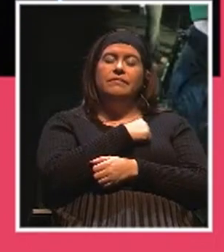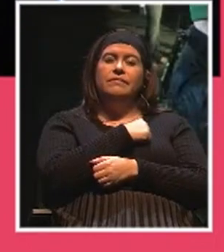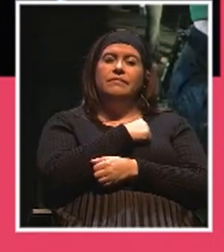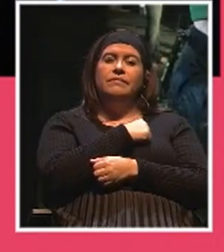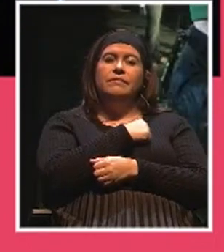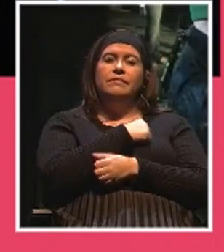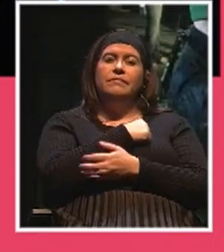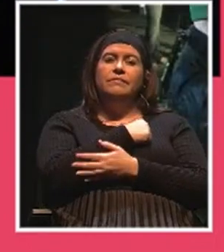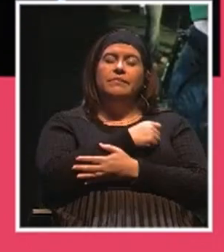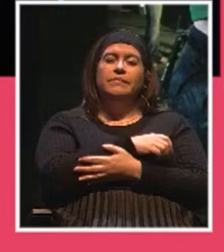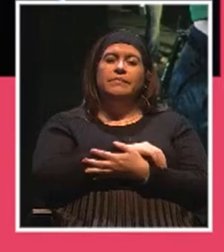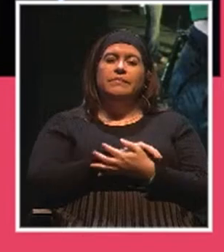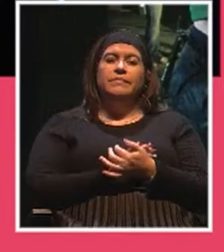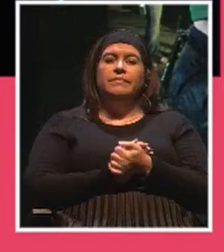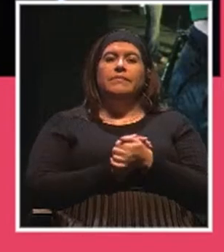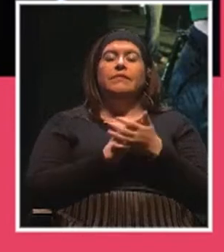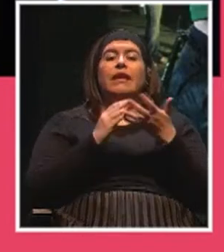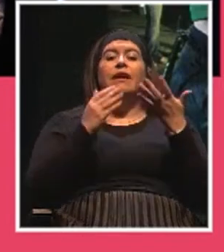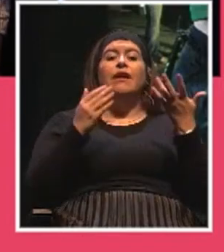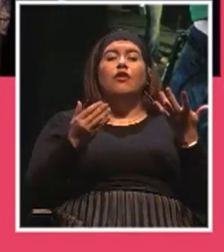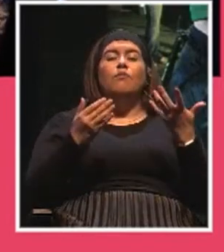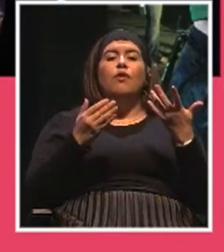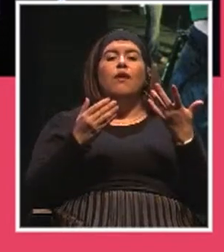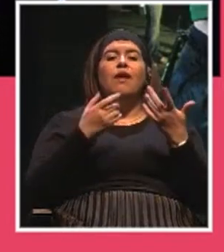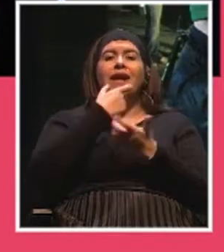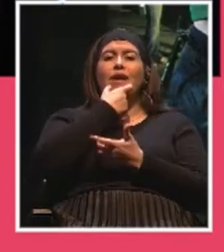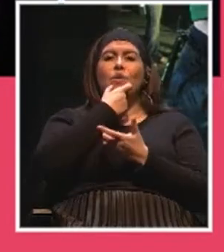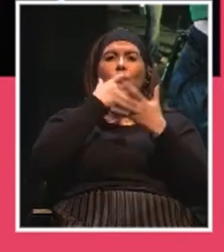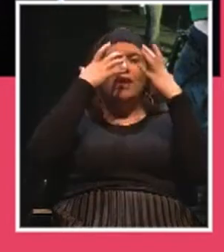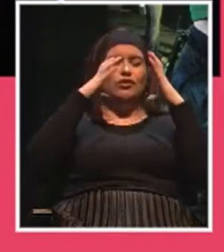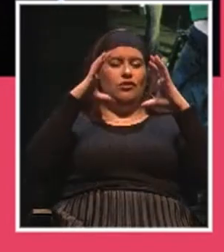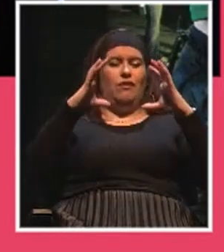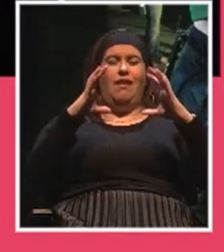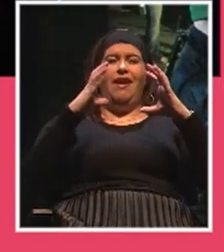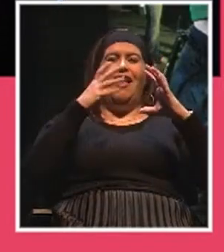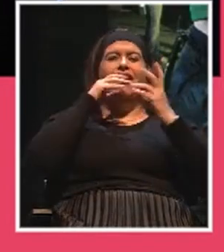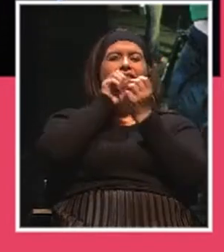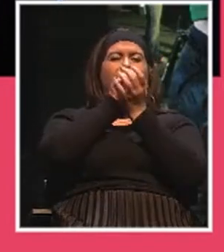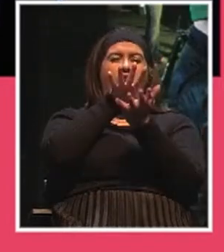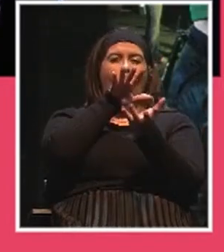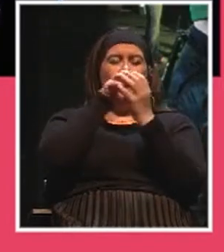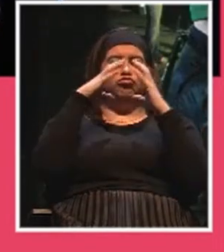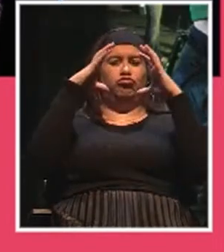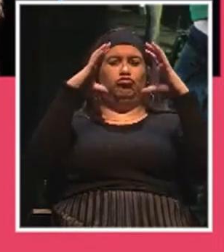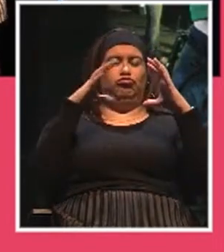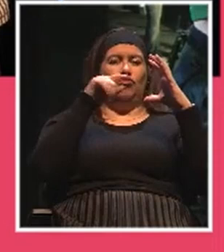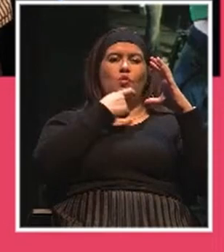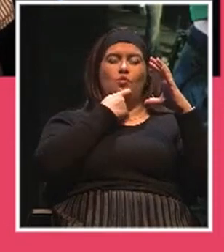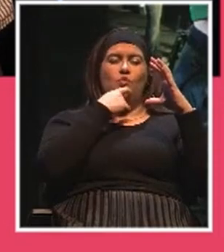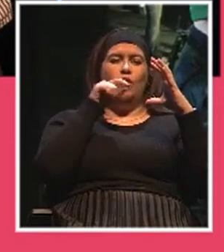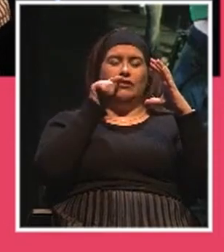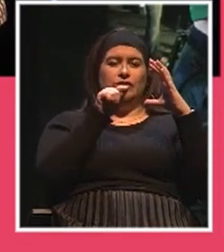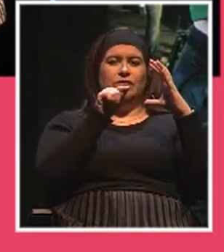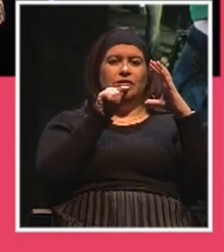being scanned. And this guy here on the left, that's Tommy Dunn. He's the armorer of